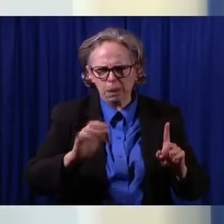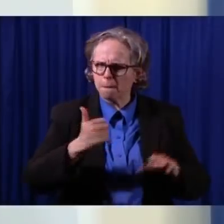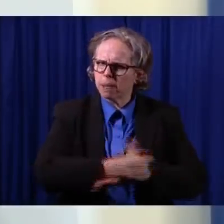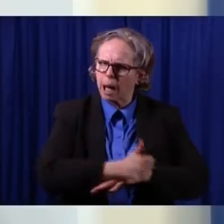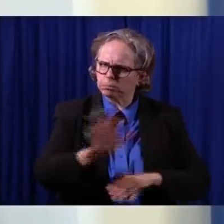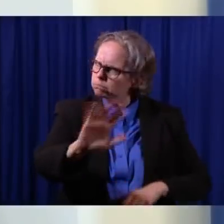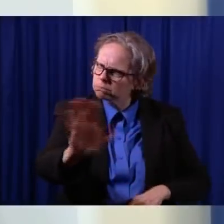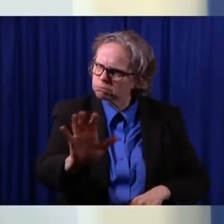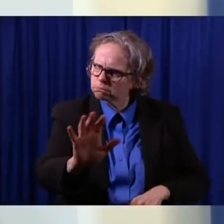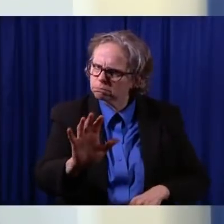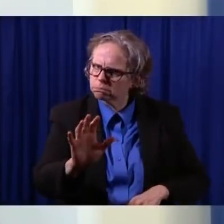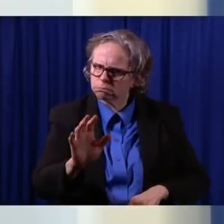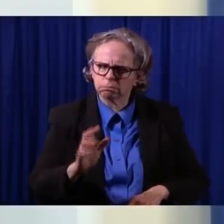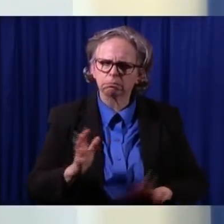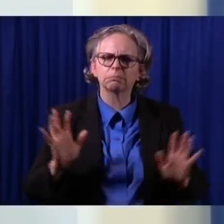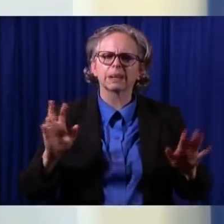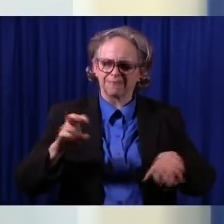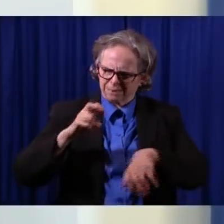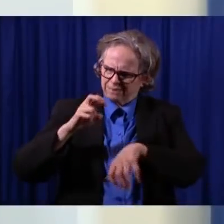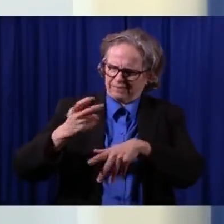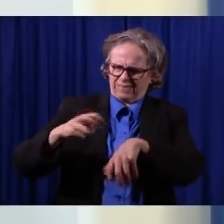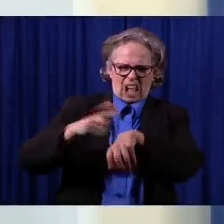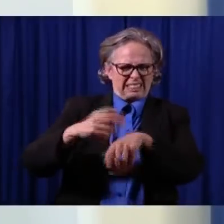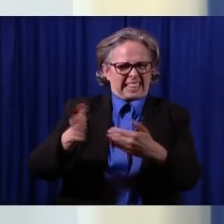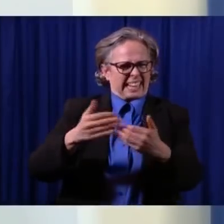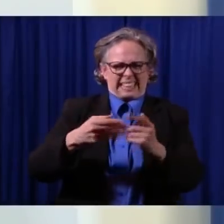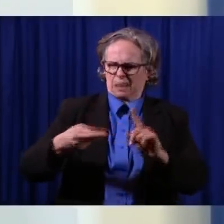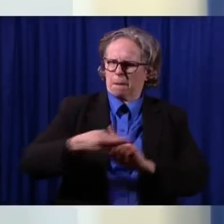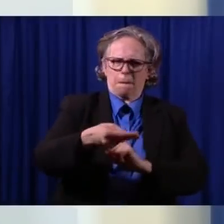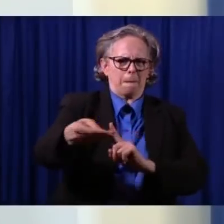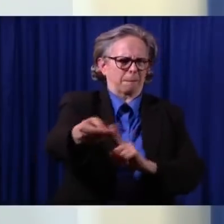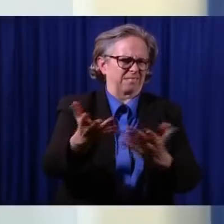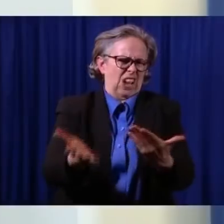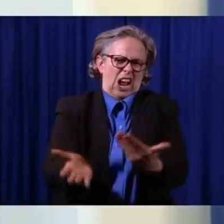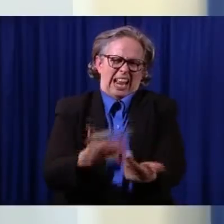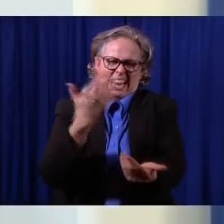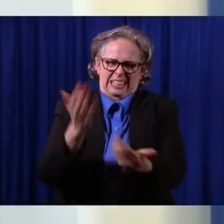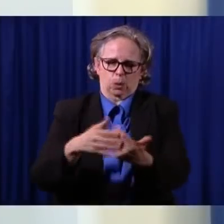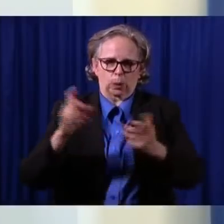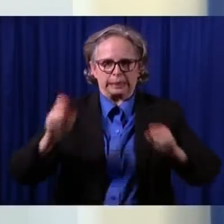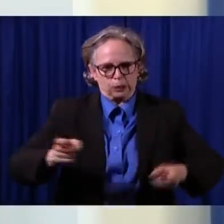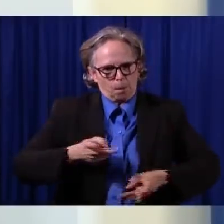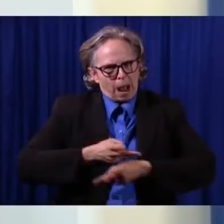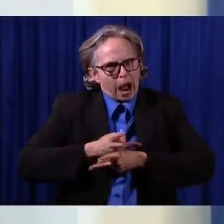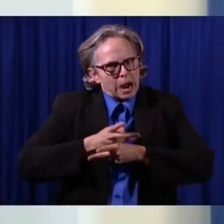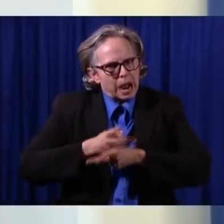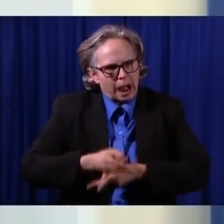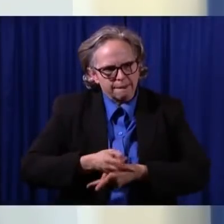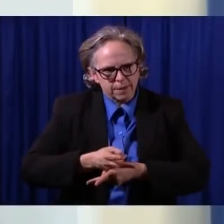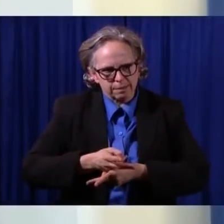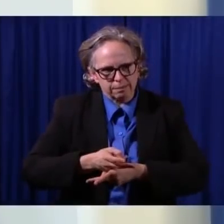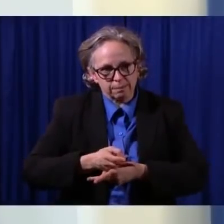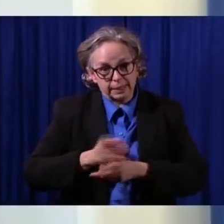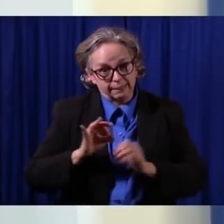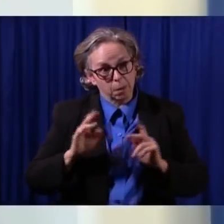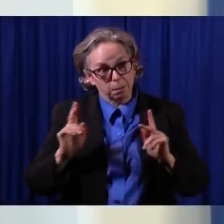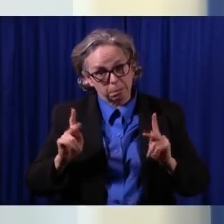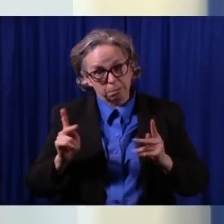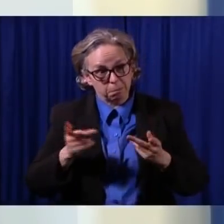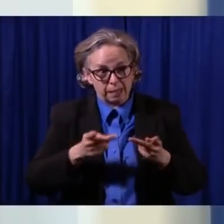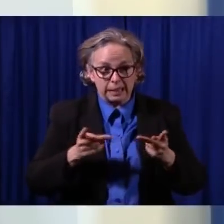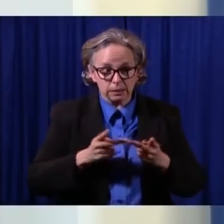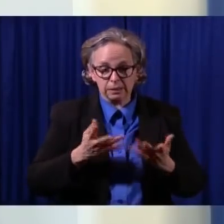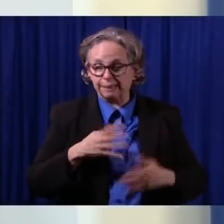need to take the best precautions, and certainly some places that don't, that is of concern. But even when we take the